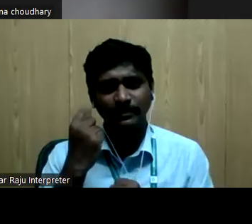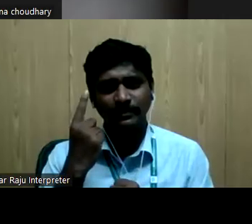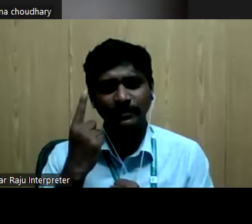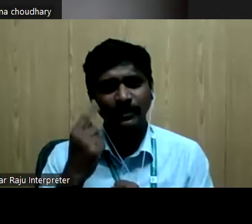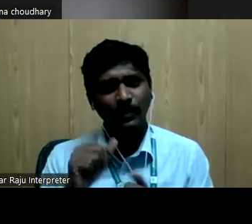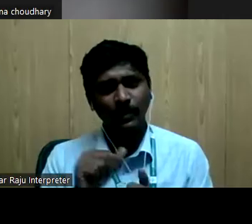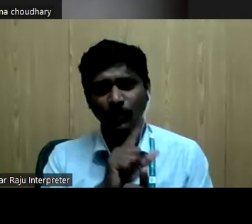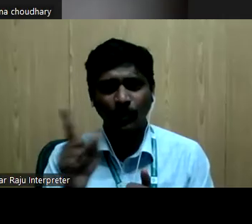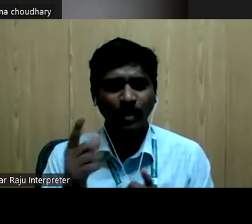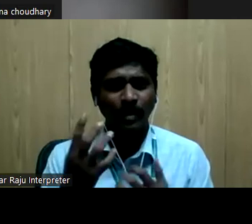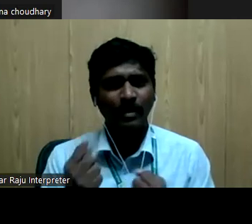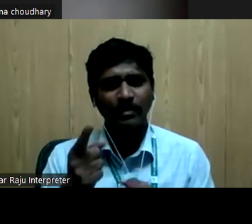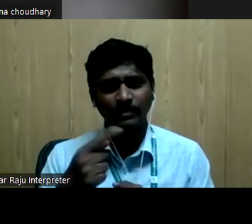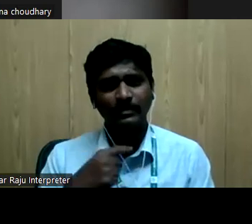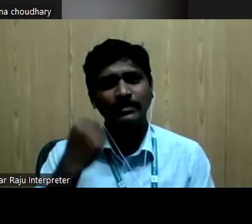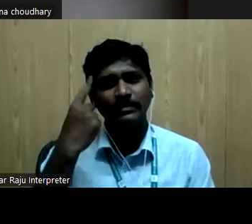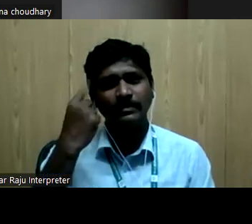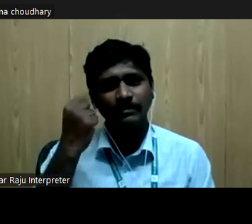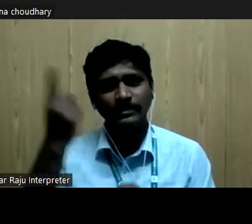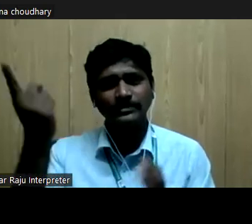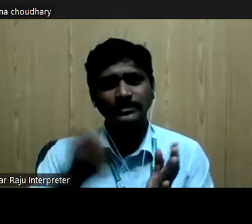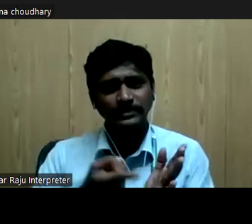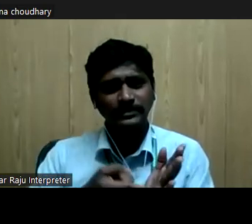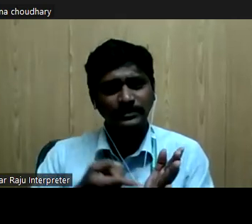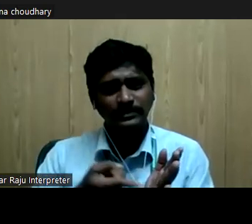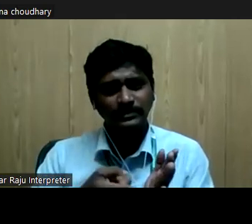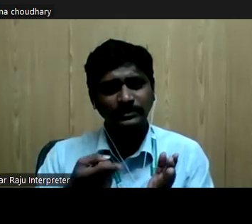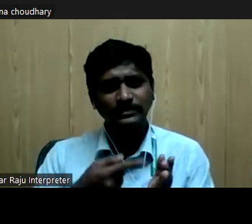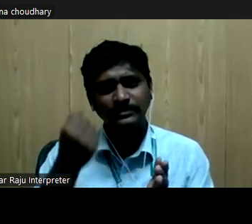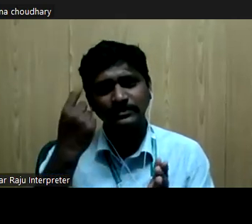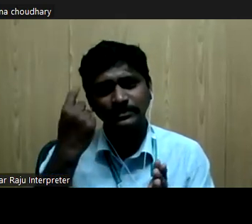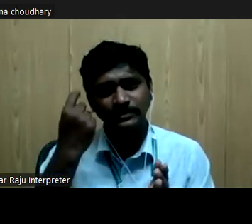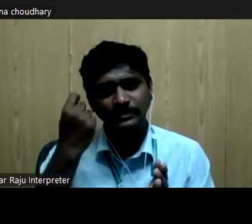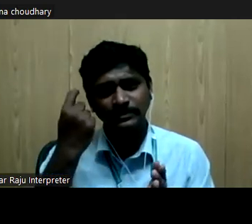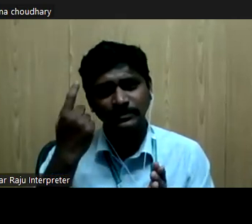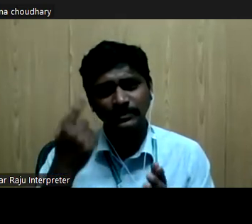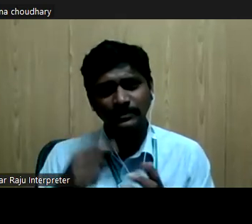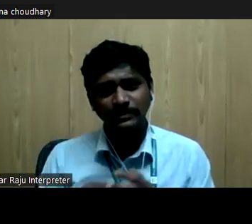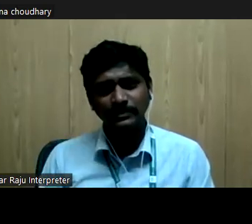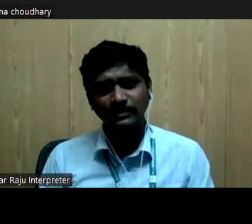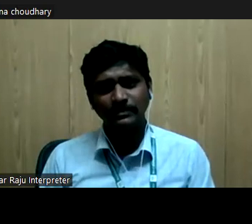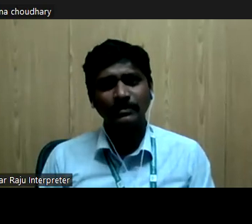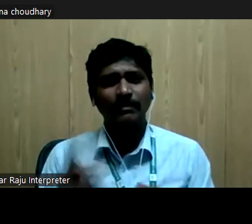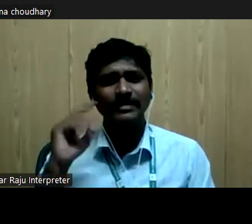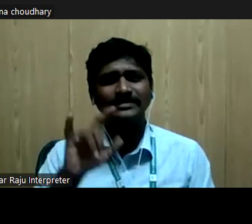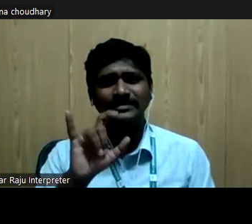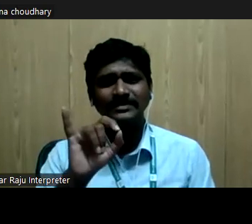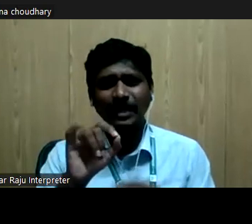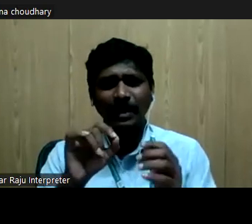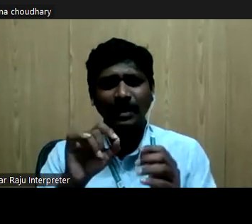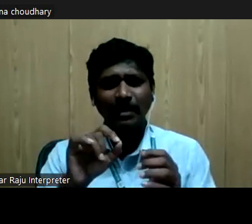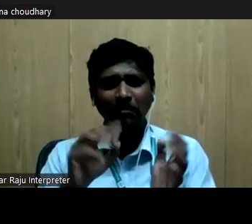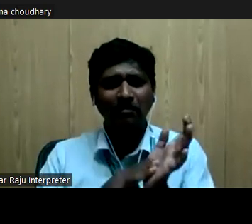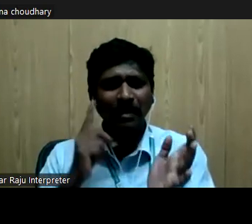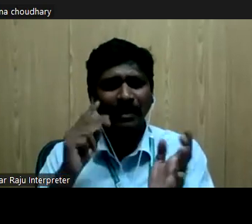difficult situation. We understand your challenges and difficulty. Can you give us 60 minutes and listen to us, and we'll listen to you?